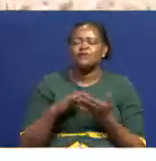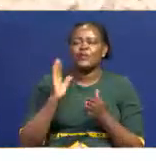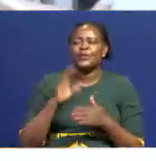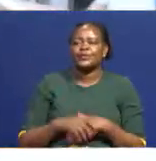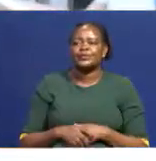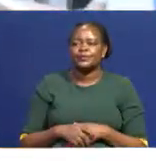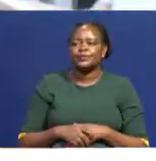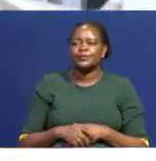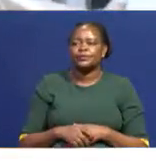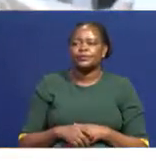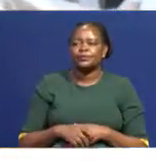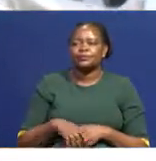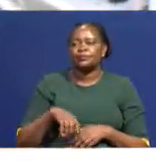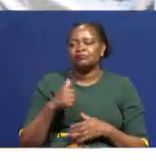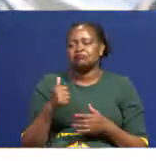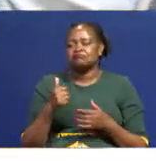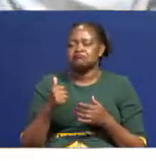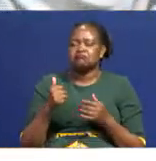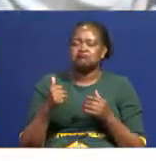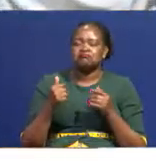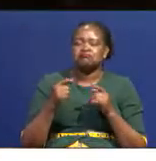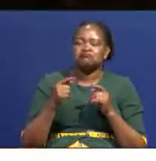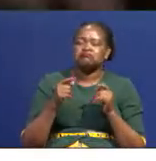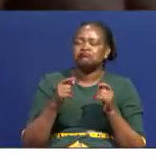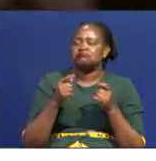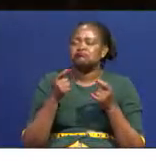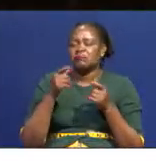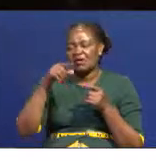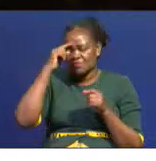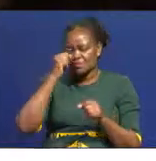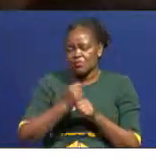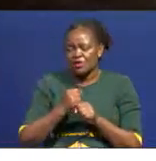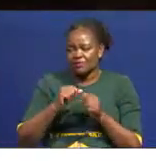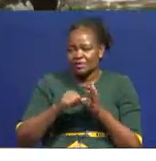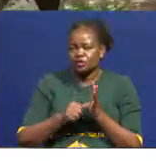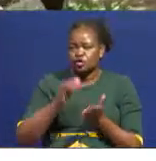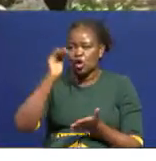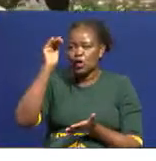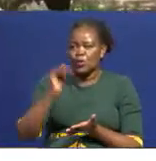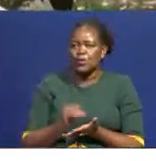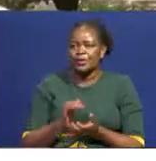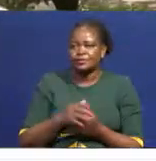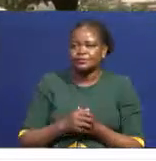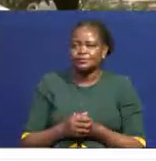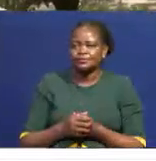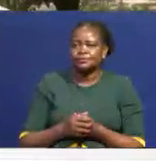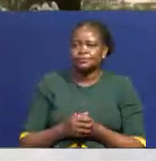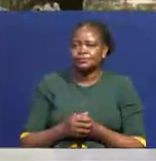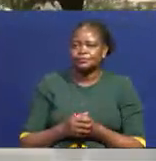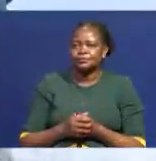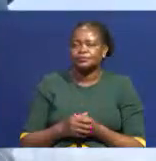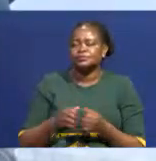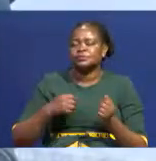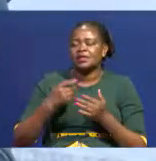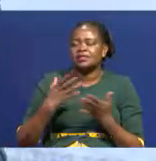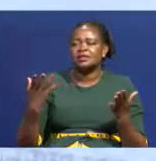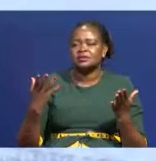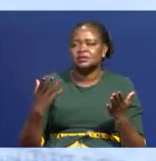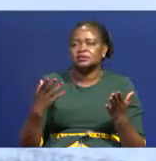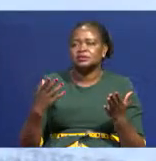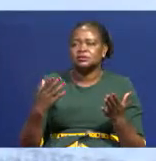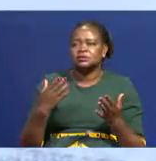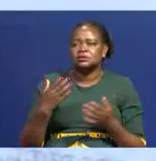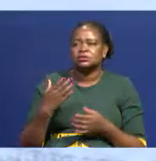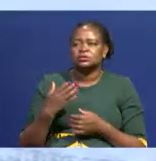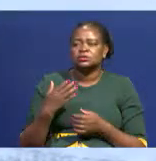Belt tightening measures implemented by the government have resulted in across-the-board reductions in the prices of essential goods. Mafuta